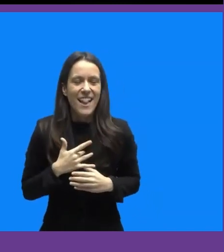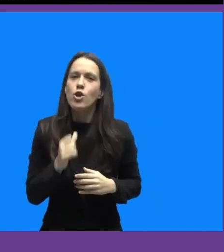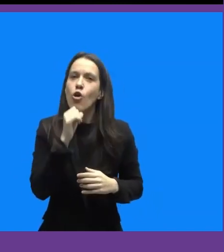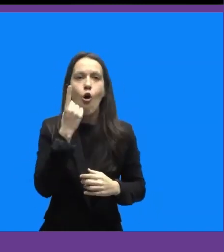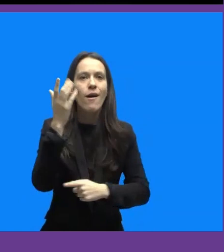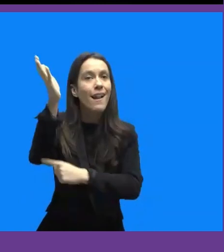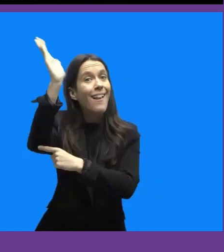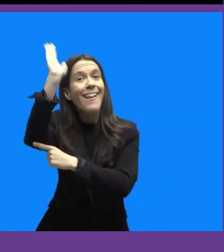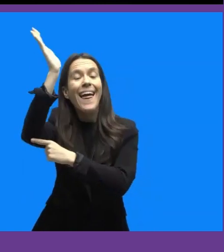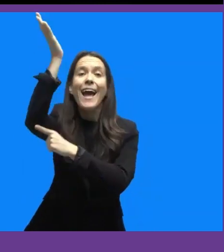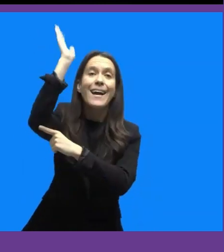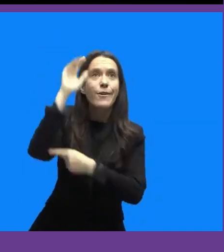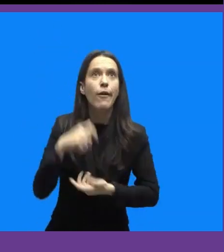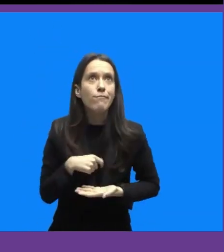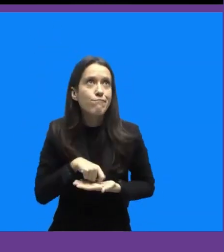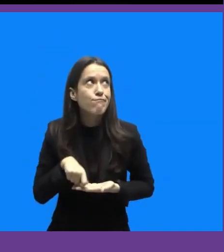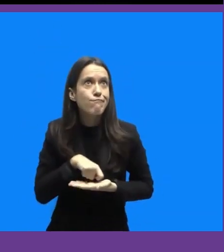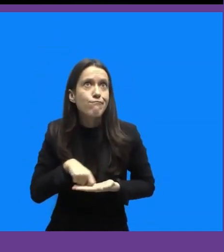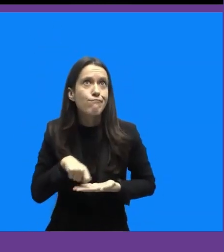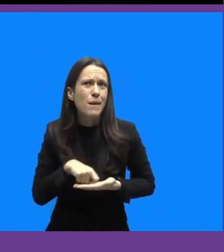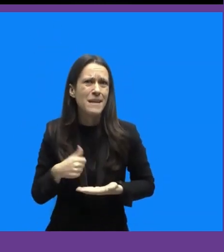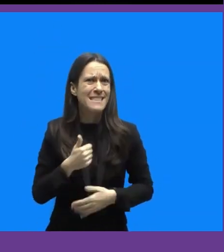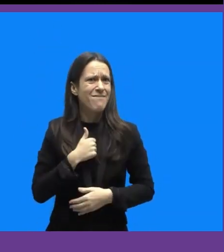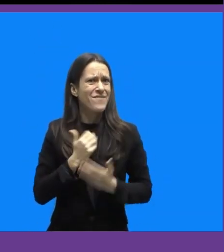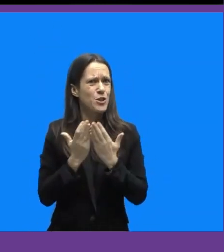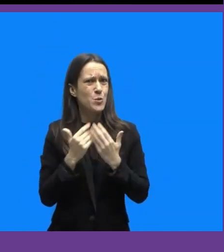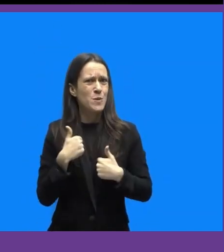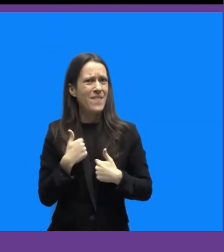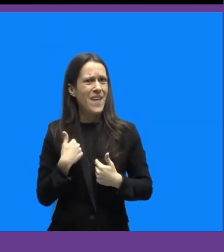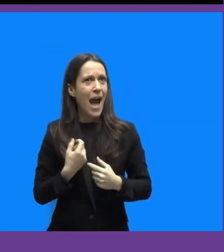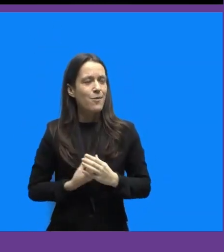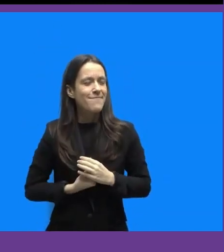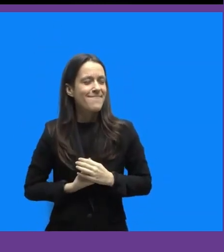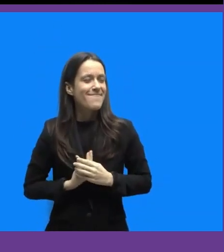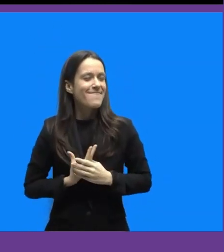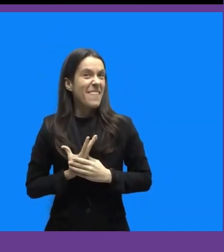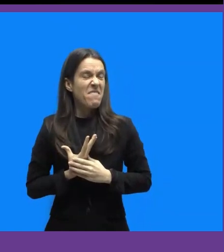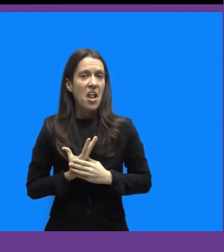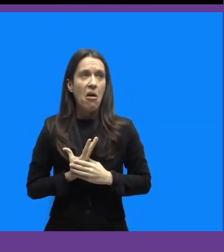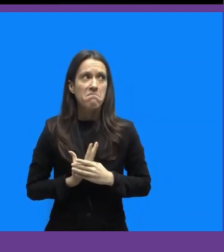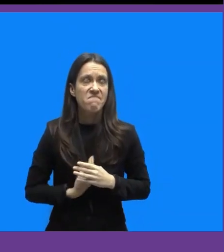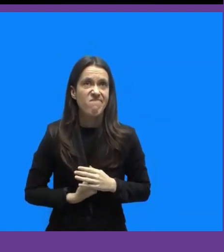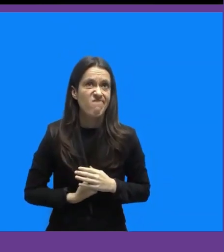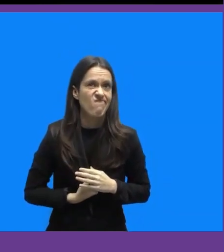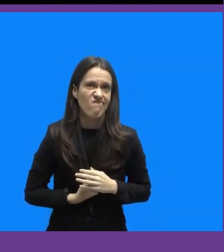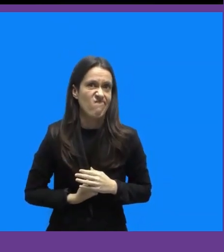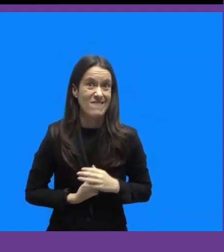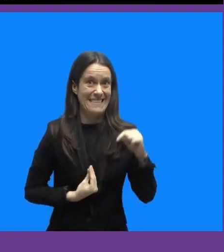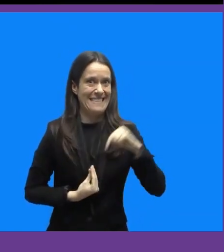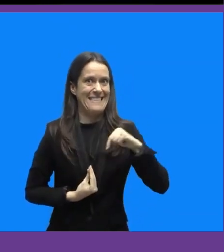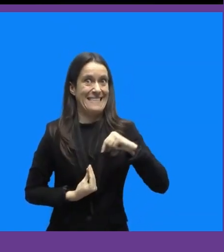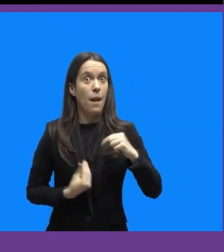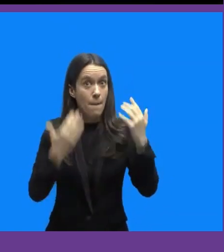themselves being involved in the university, but the students. And a key element we're seeing over the last couple of years is the whole area of mental